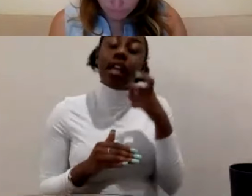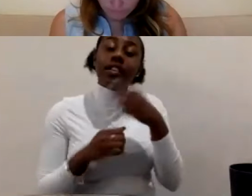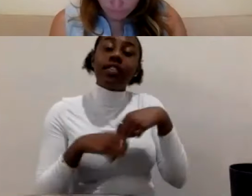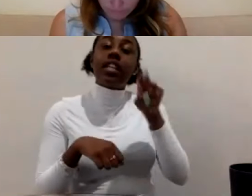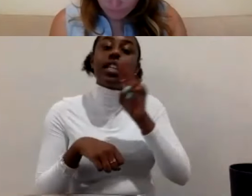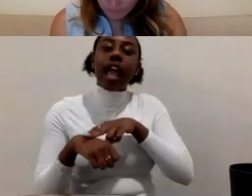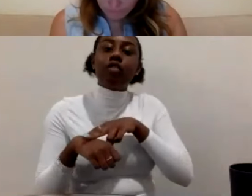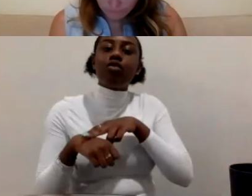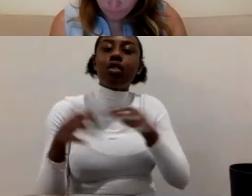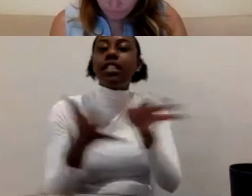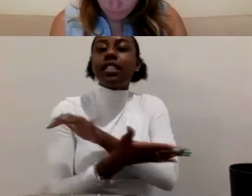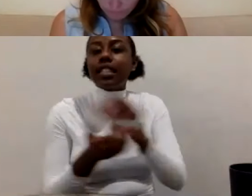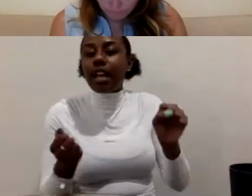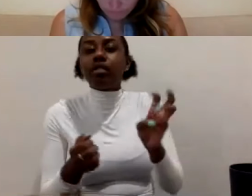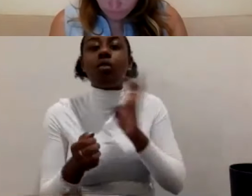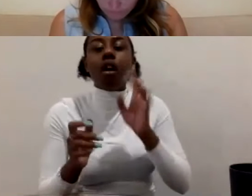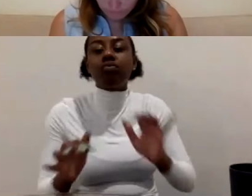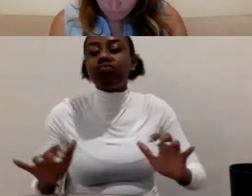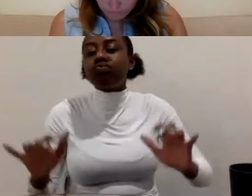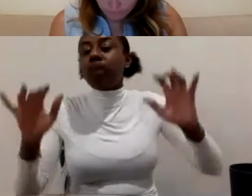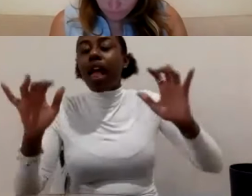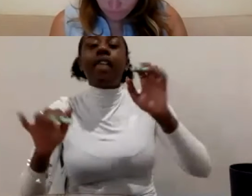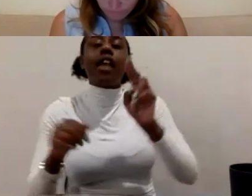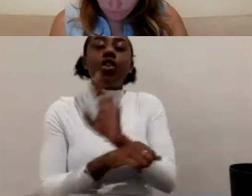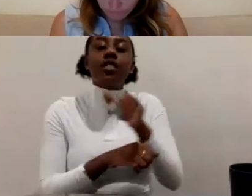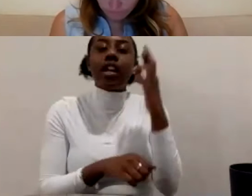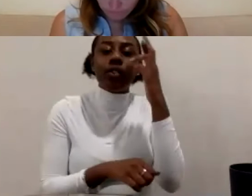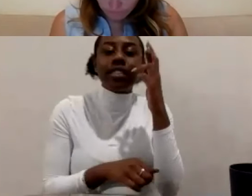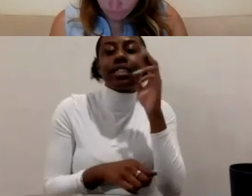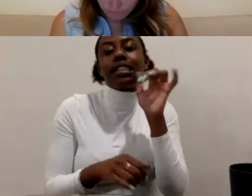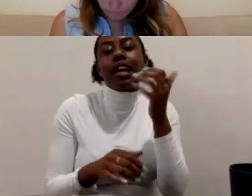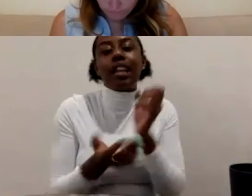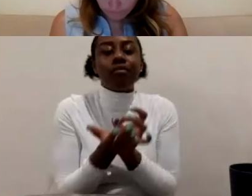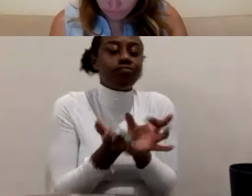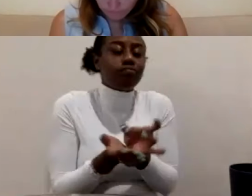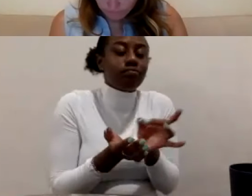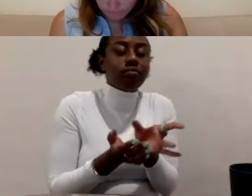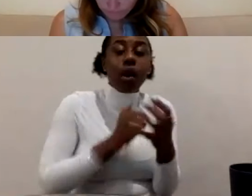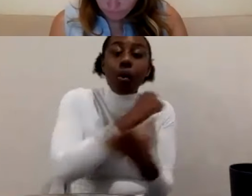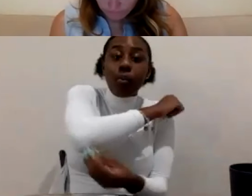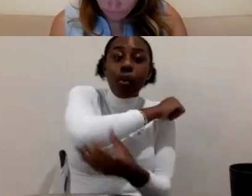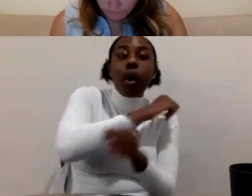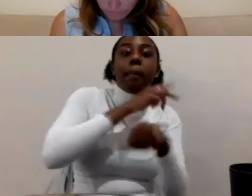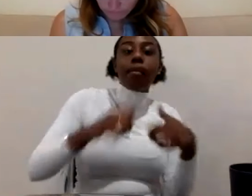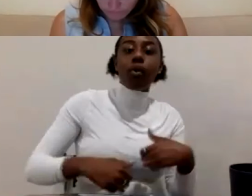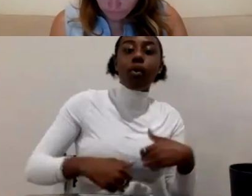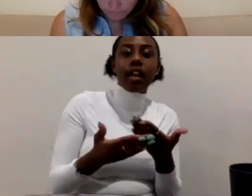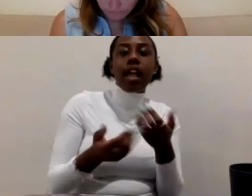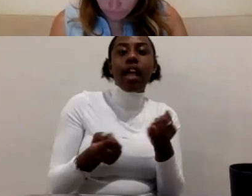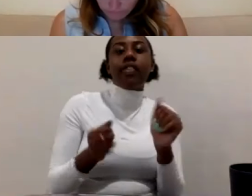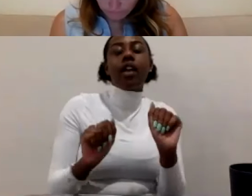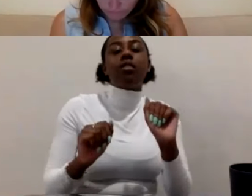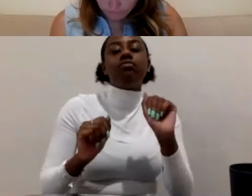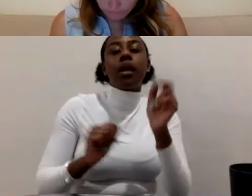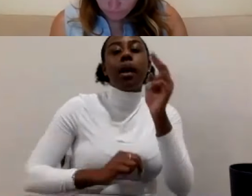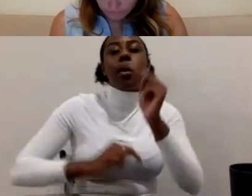as an excuse to move out some of our lower income residents. And when they were rebuilding the jail, the